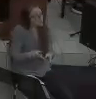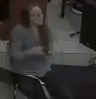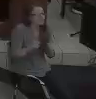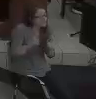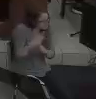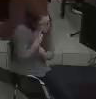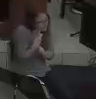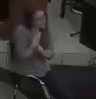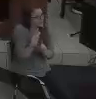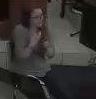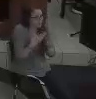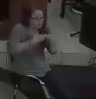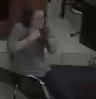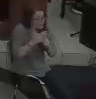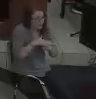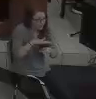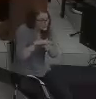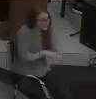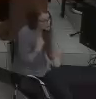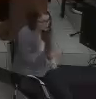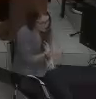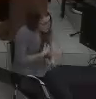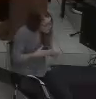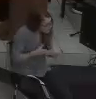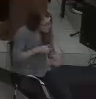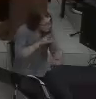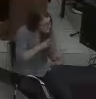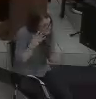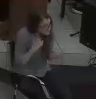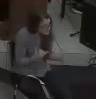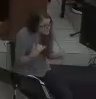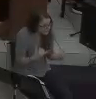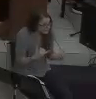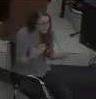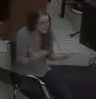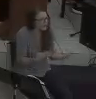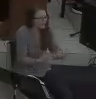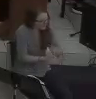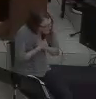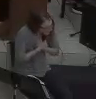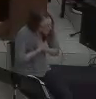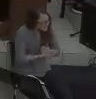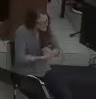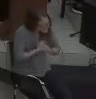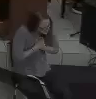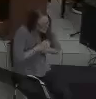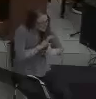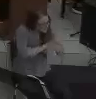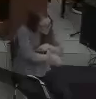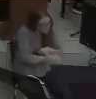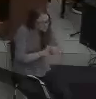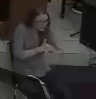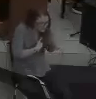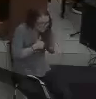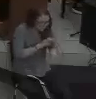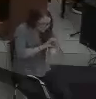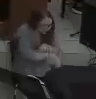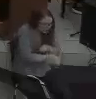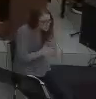of oppression we face is also the force of love. Love force, soul force, courage from